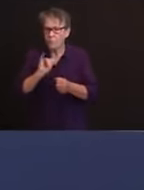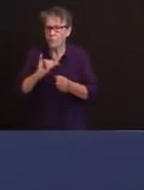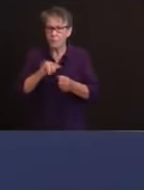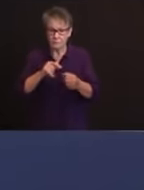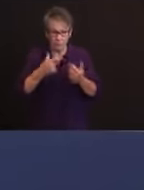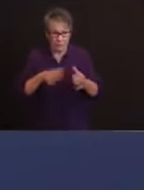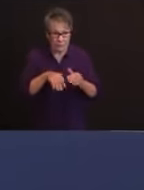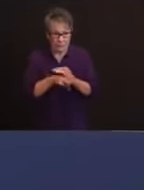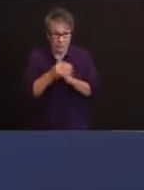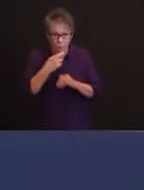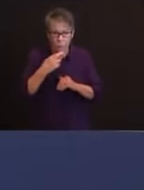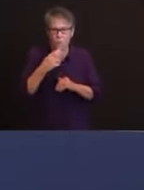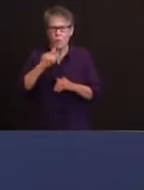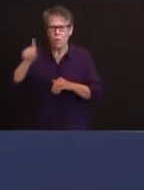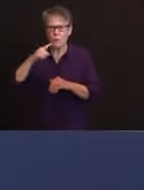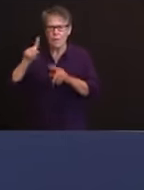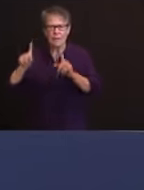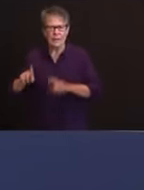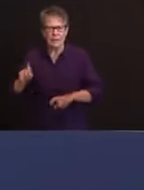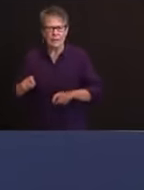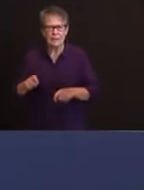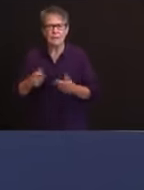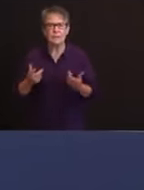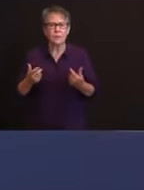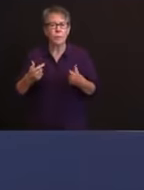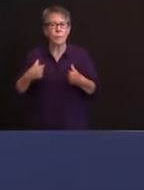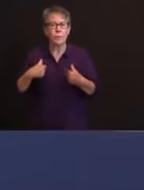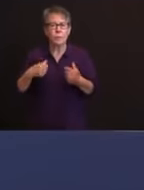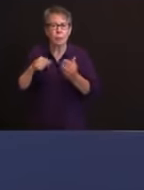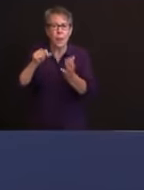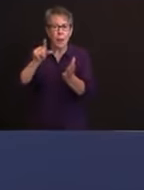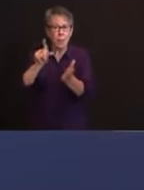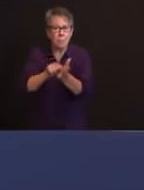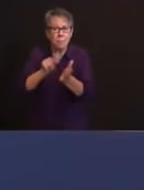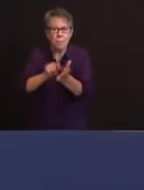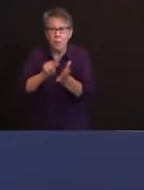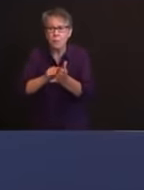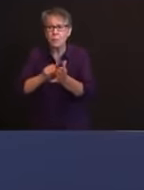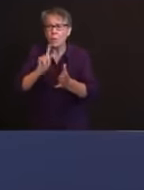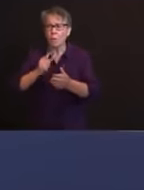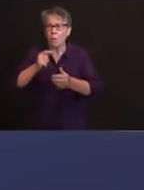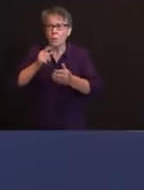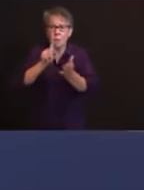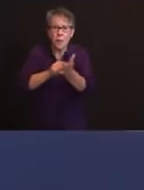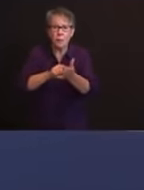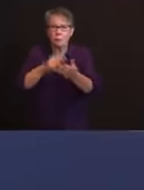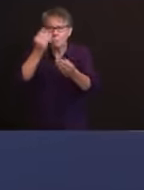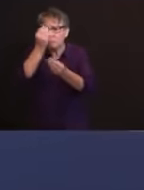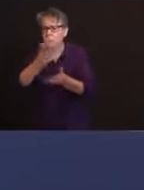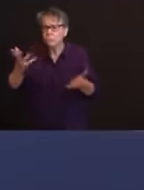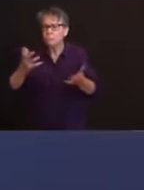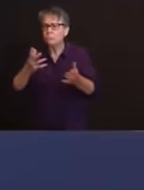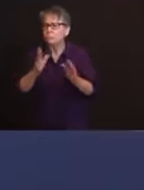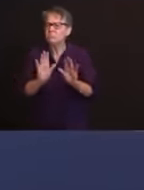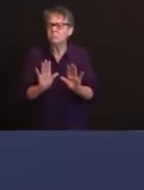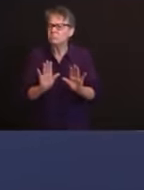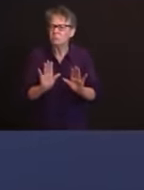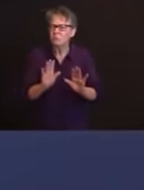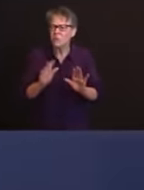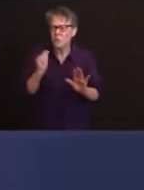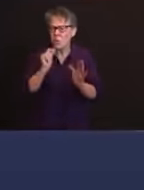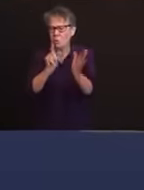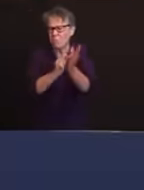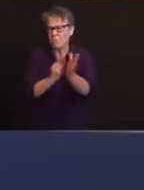really don't put them out every day because they have to be investigated, but it is happening. And by the way, if it were just one